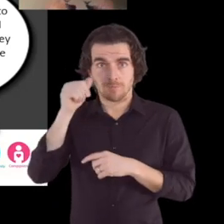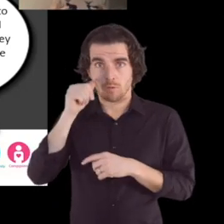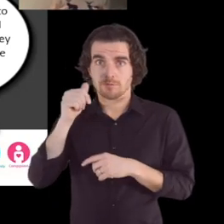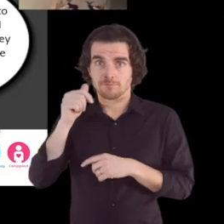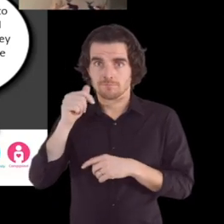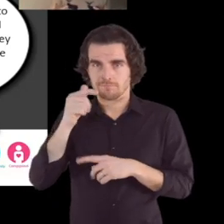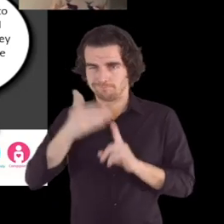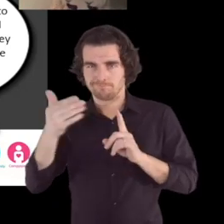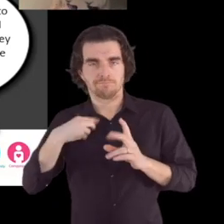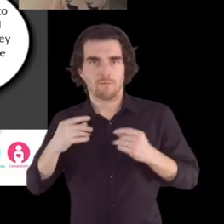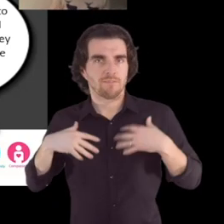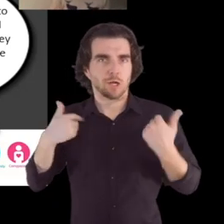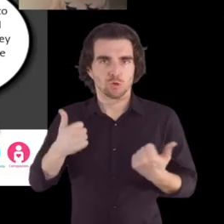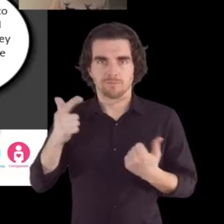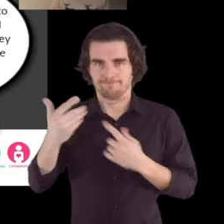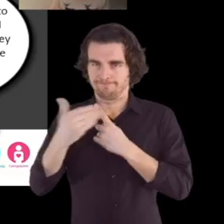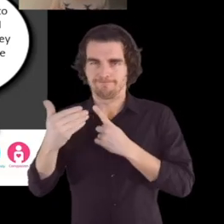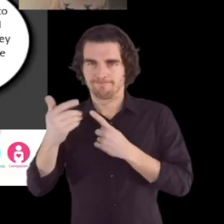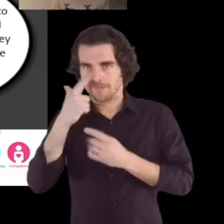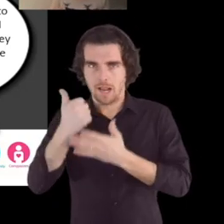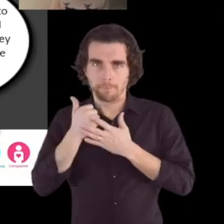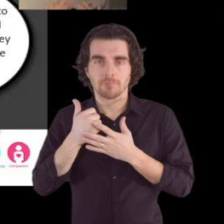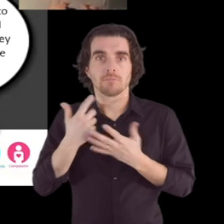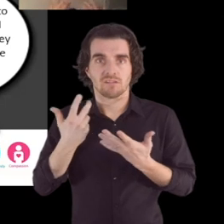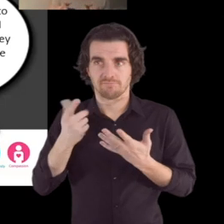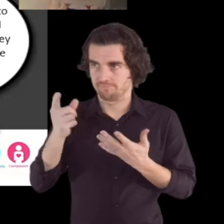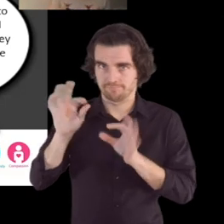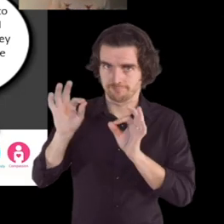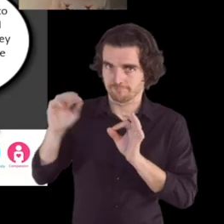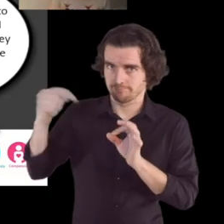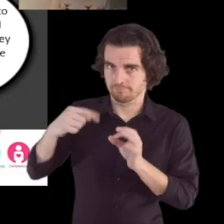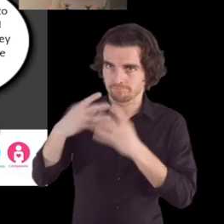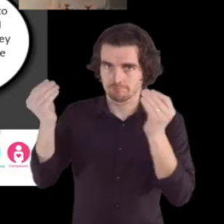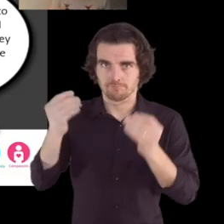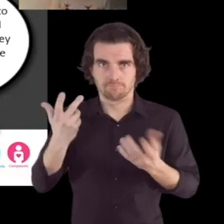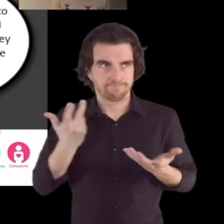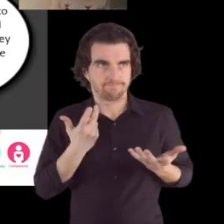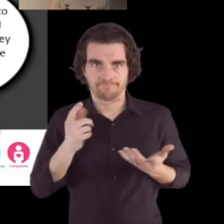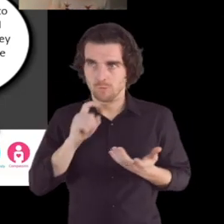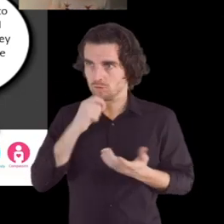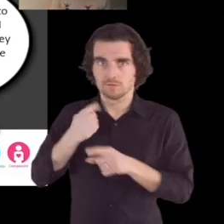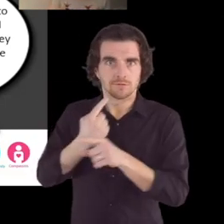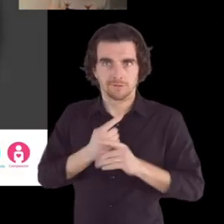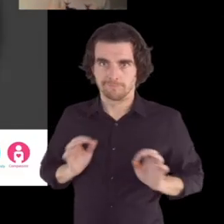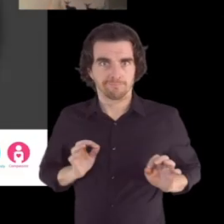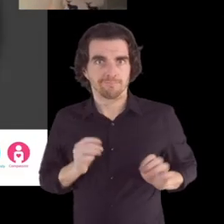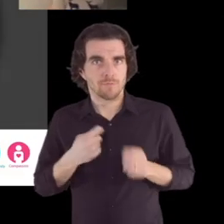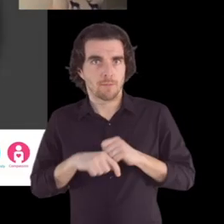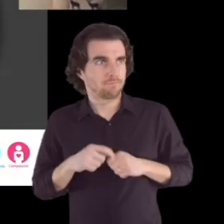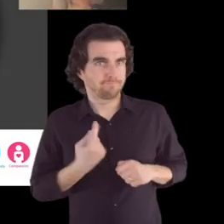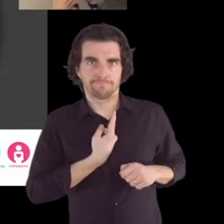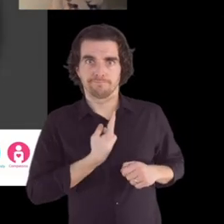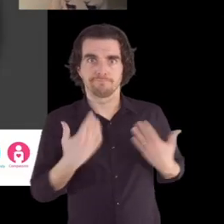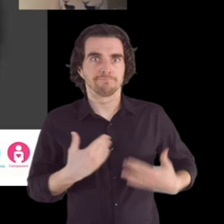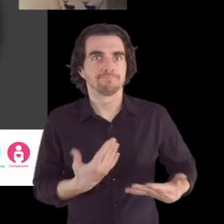to look at me when I'm not okay, but because I'm not seeing my family anymore, they don't know that actually I'm not okay, and I'm not telling them. So that's sort